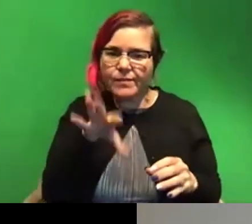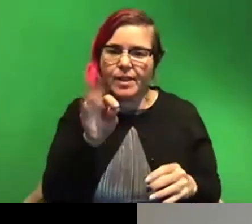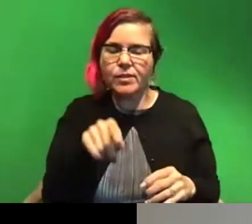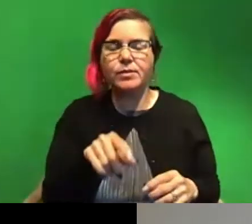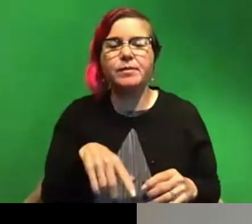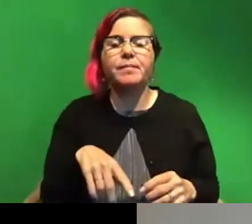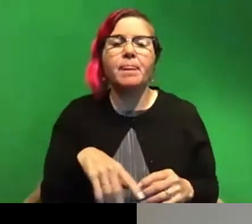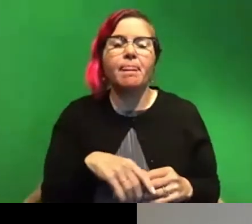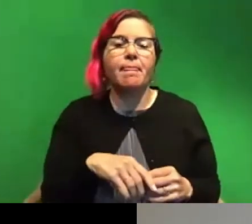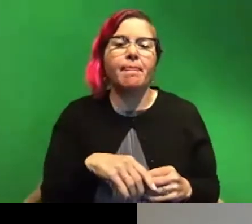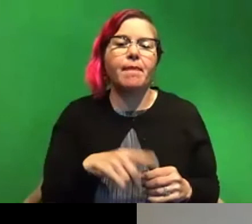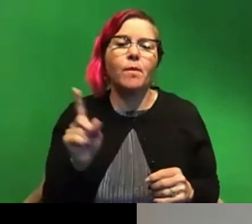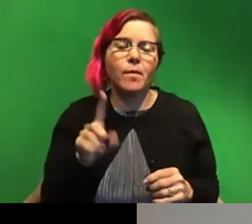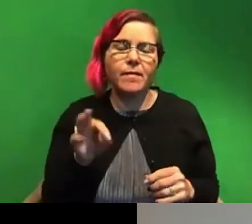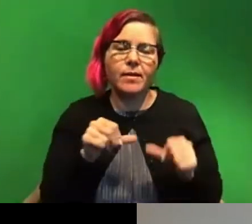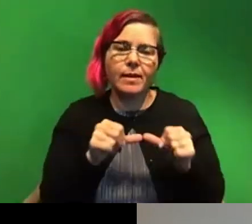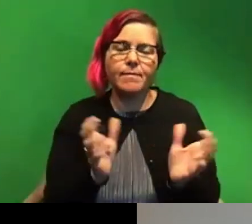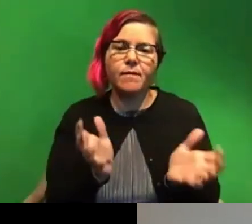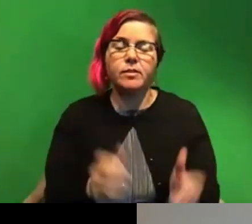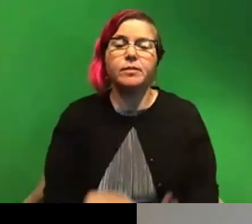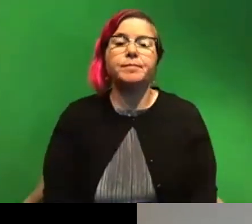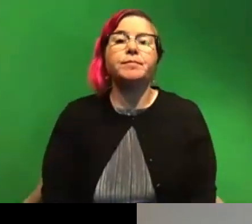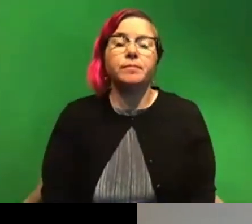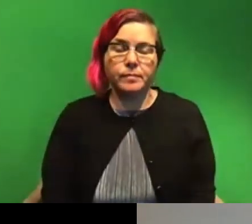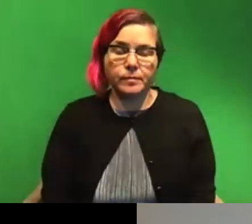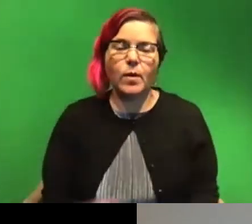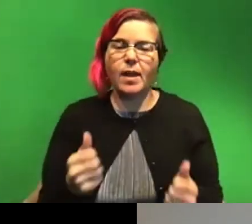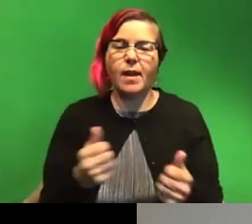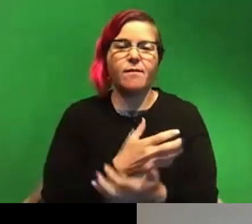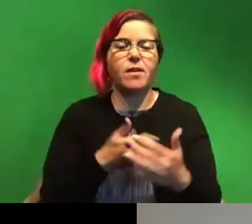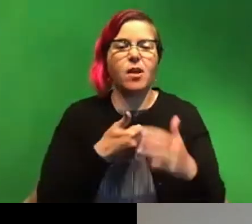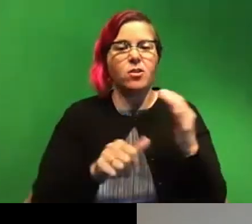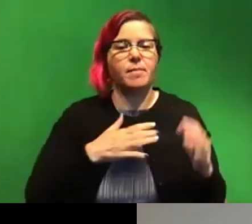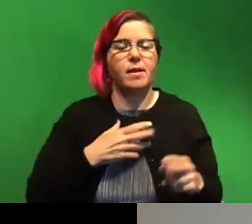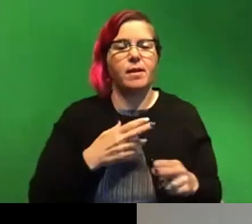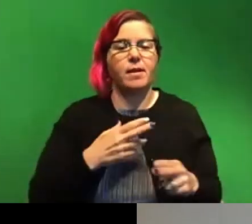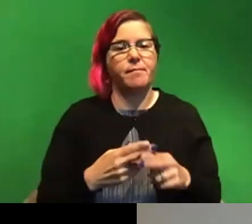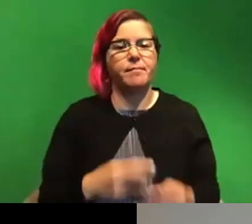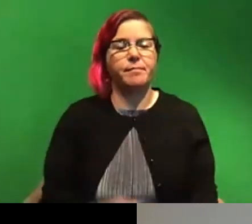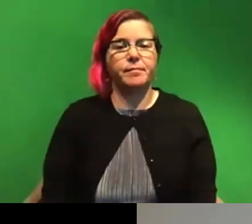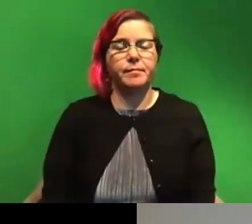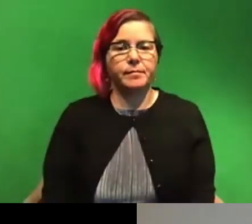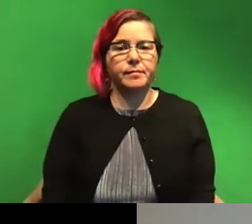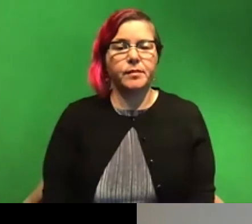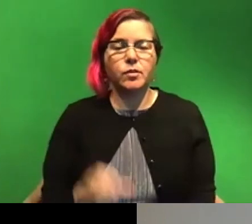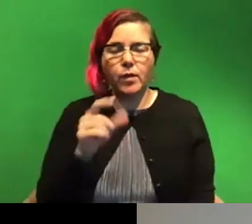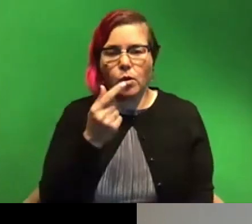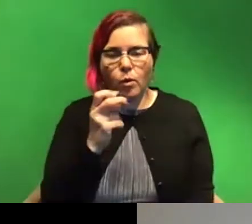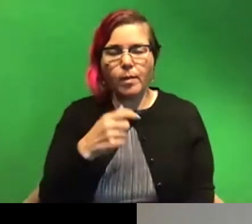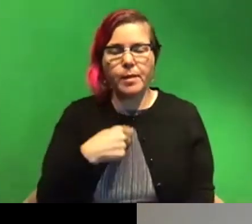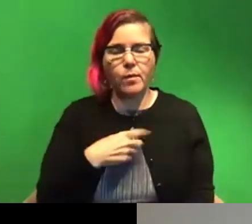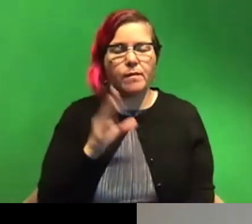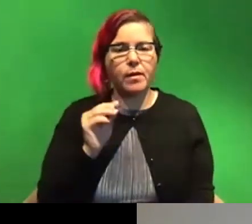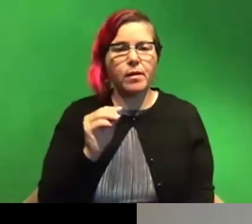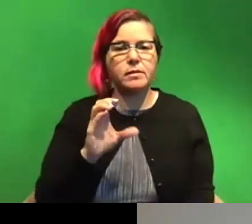you? Where can we keep talking to you? Yeah, absolutely. So everything is going to be under my name. So if you Google me, you'll find me either at